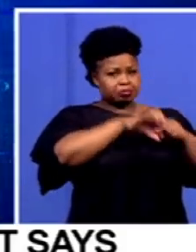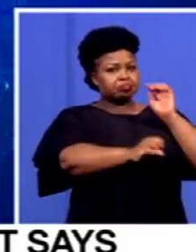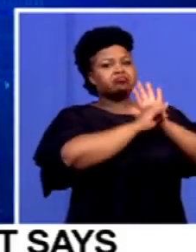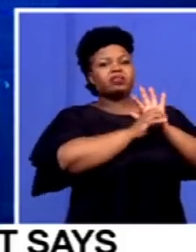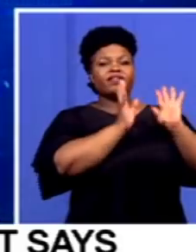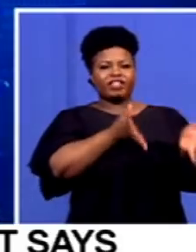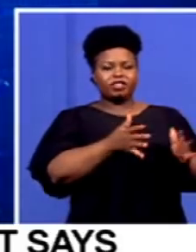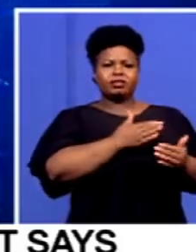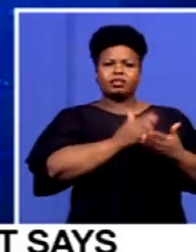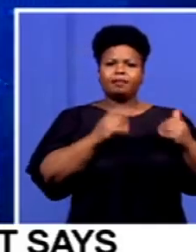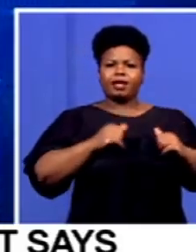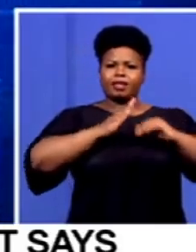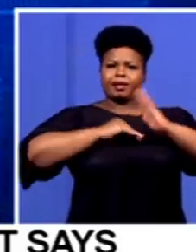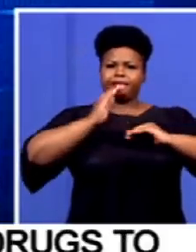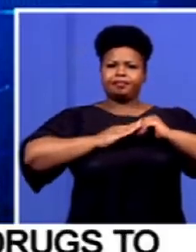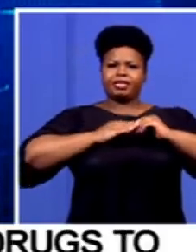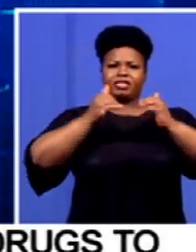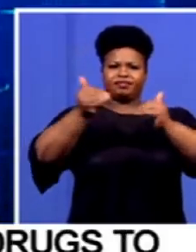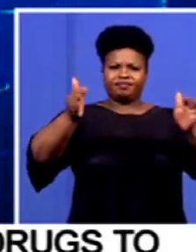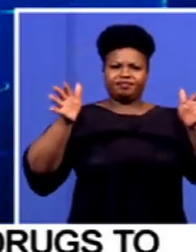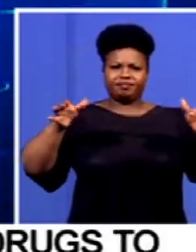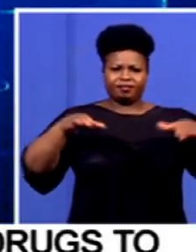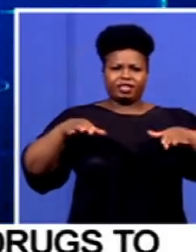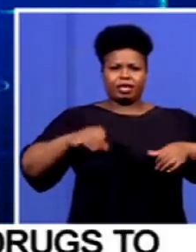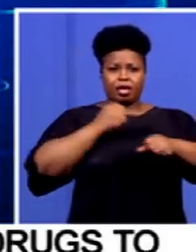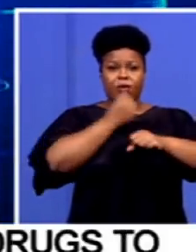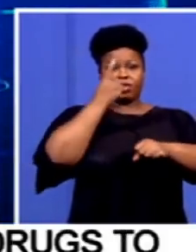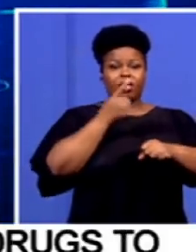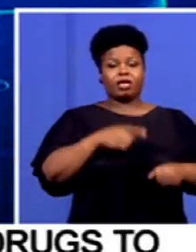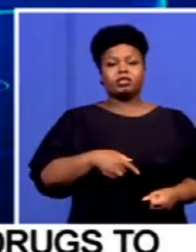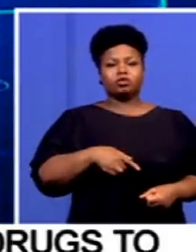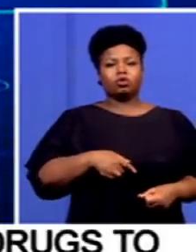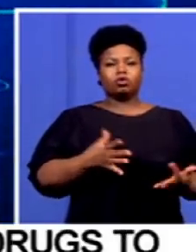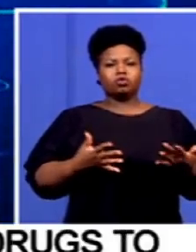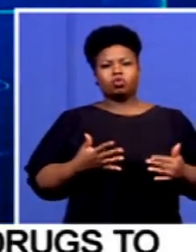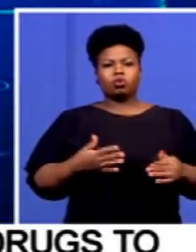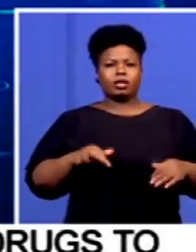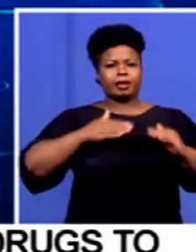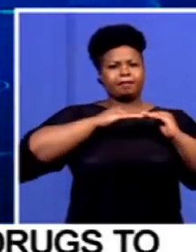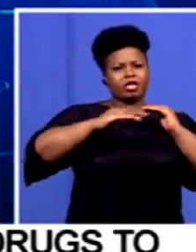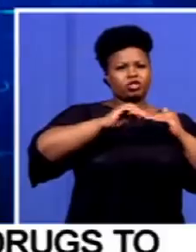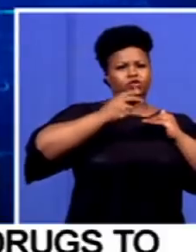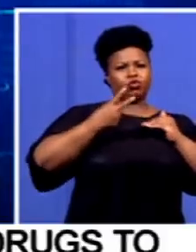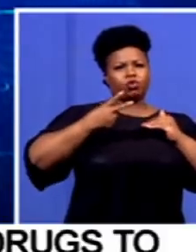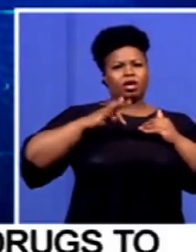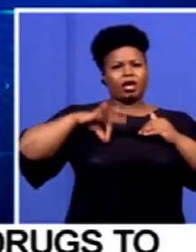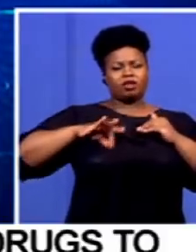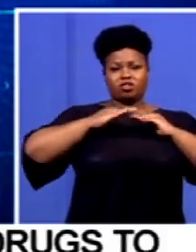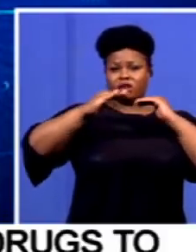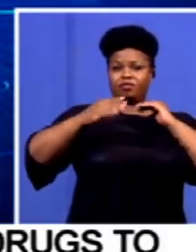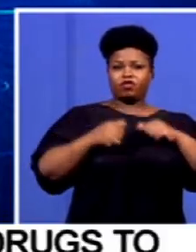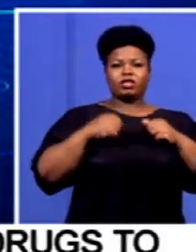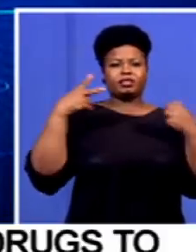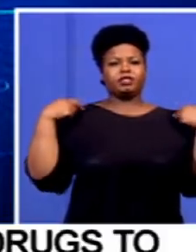some complexes in Gauteng. There was a middle to high income group security complex where we